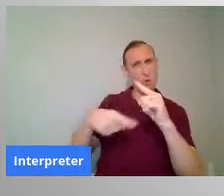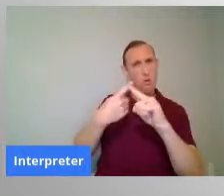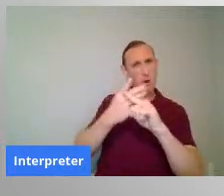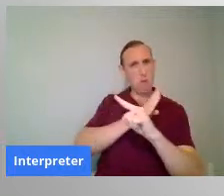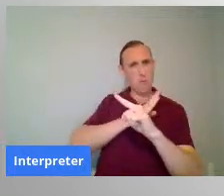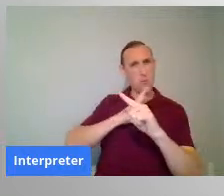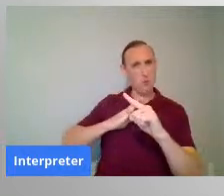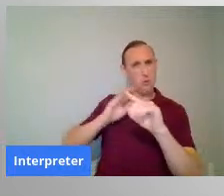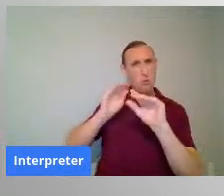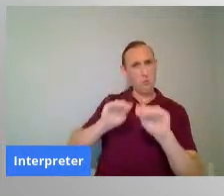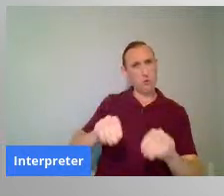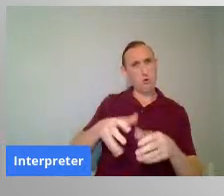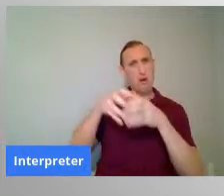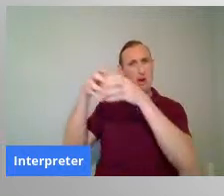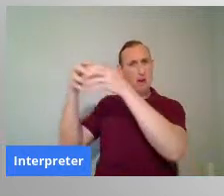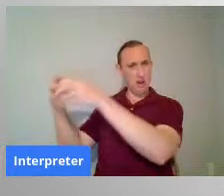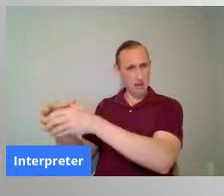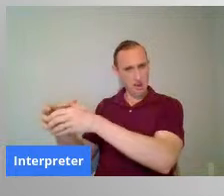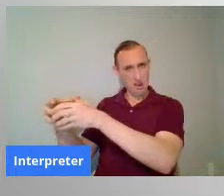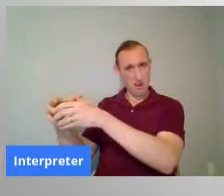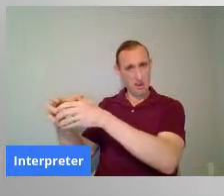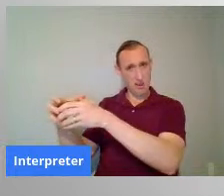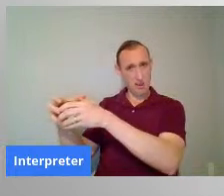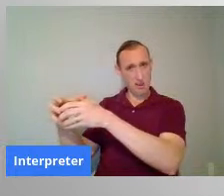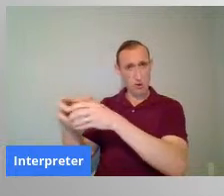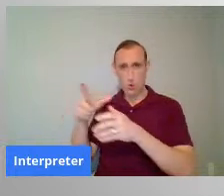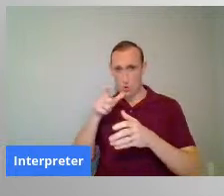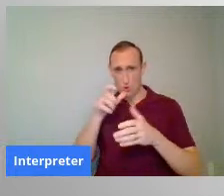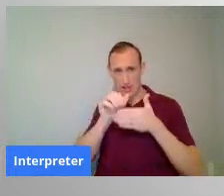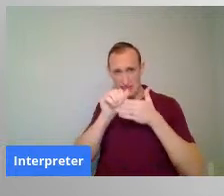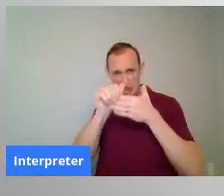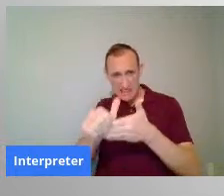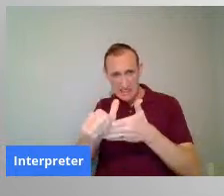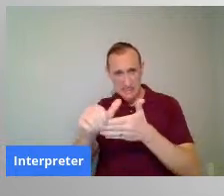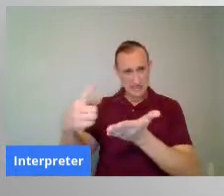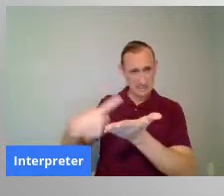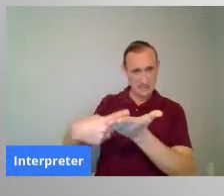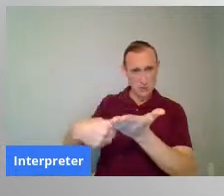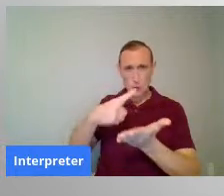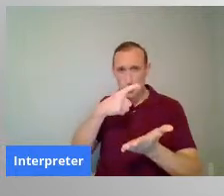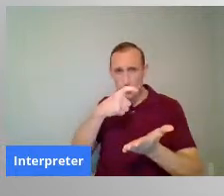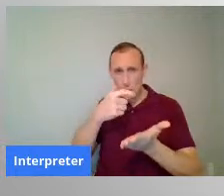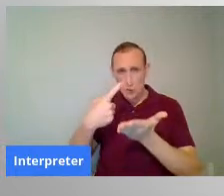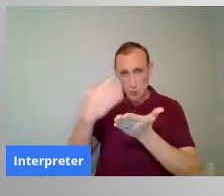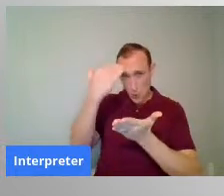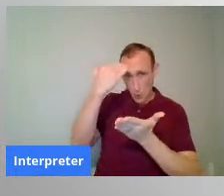that is there a particular driver for that, or do we know any more about that?